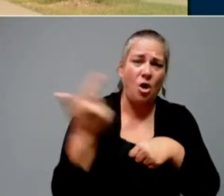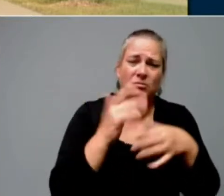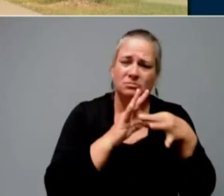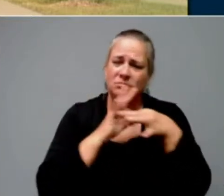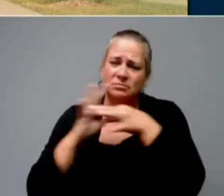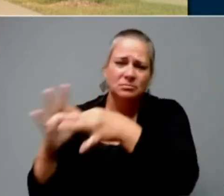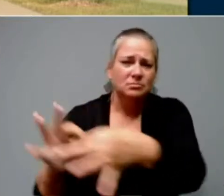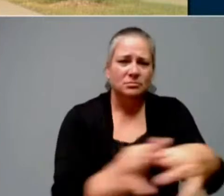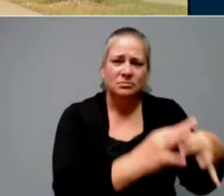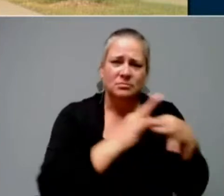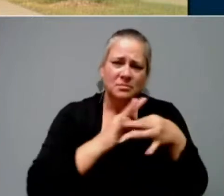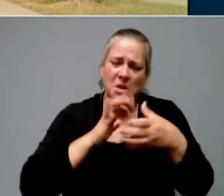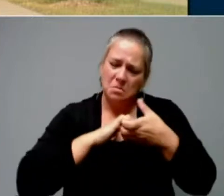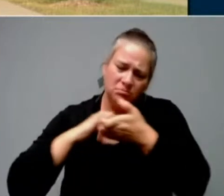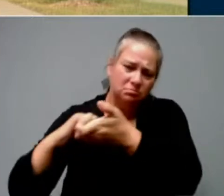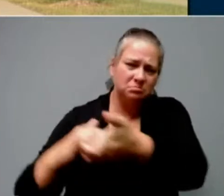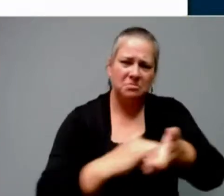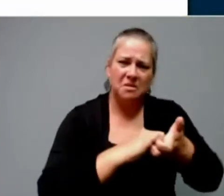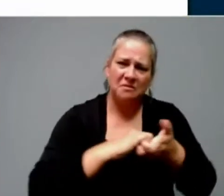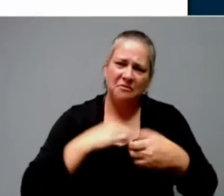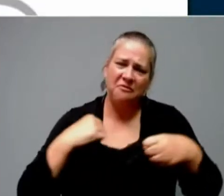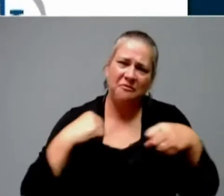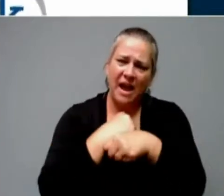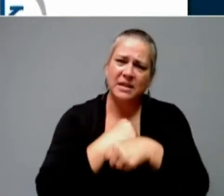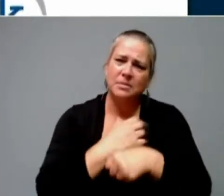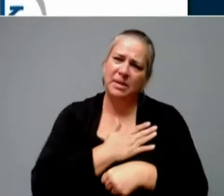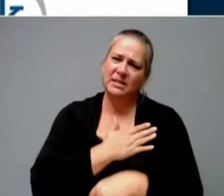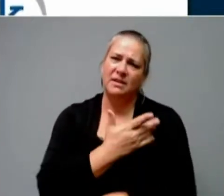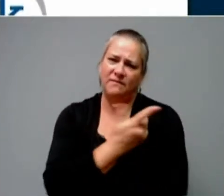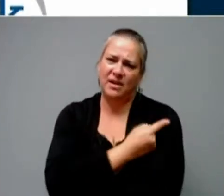Please get vaccinated today. Thank you.